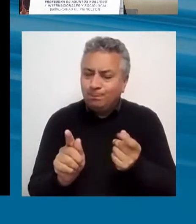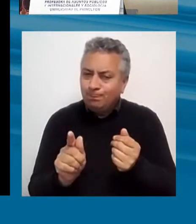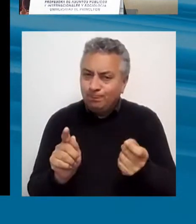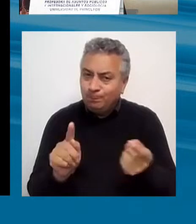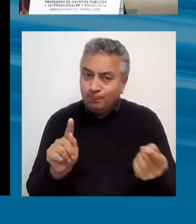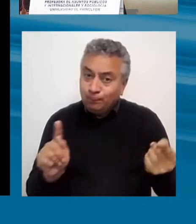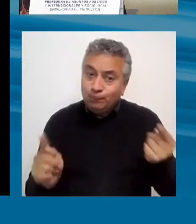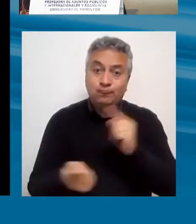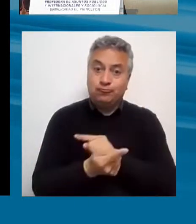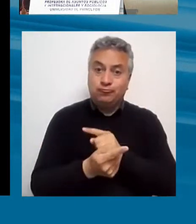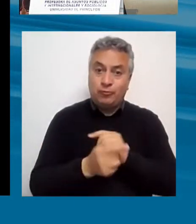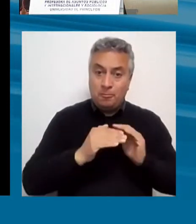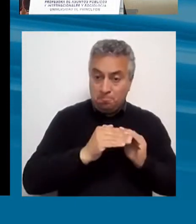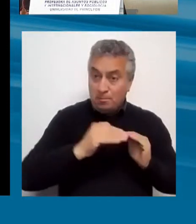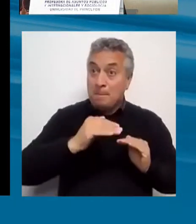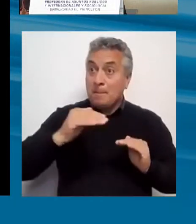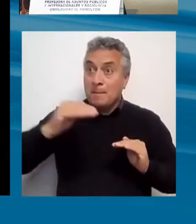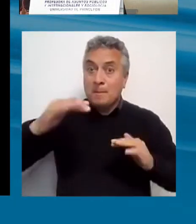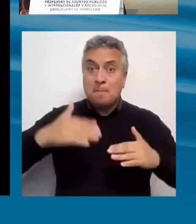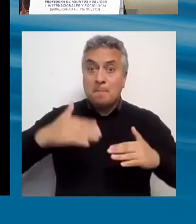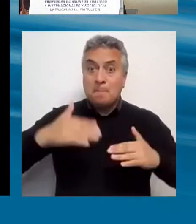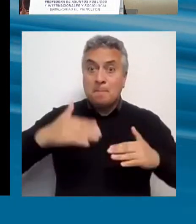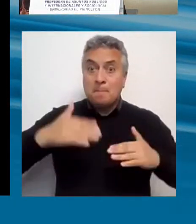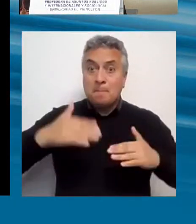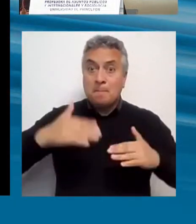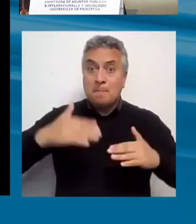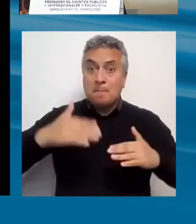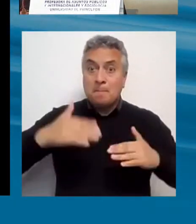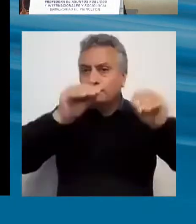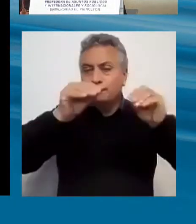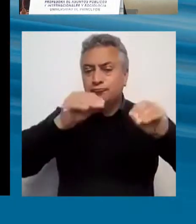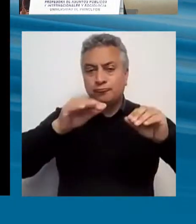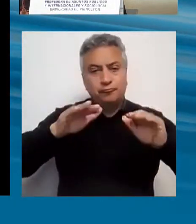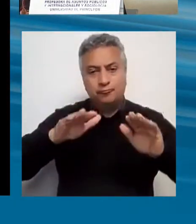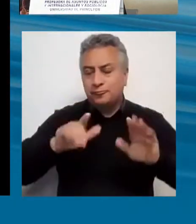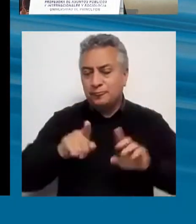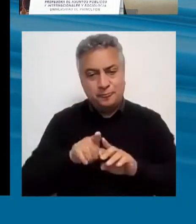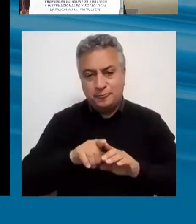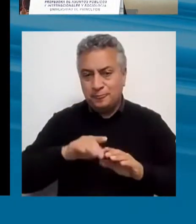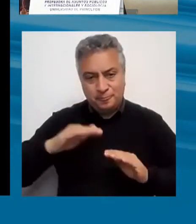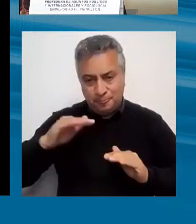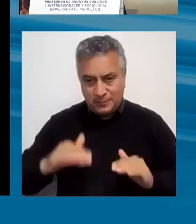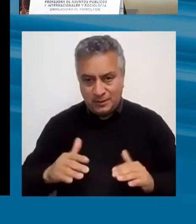is right the opposite. In the y-axis,